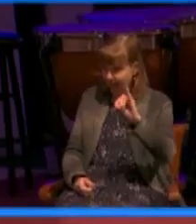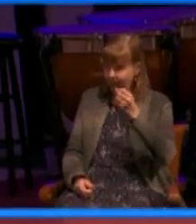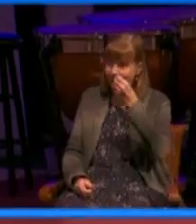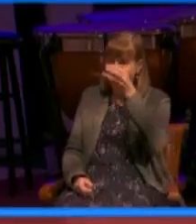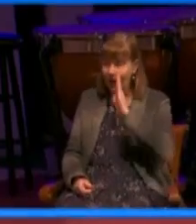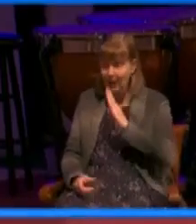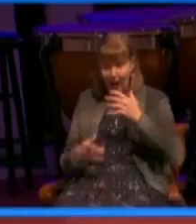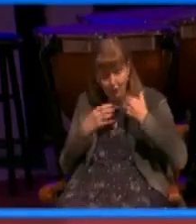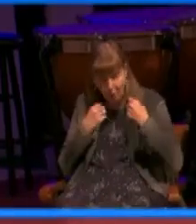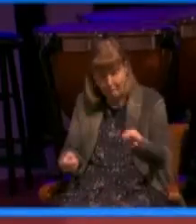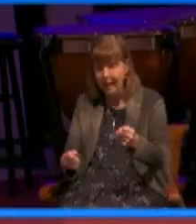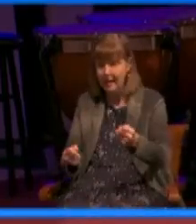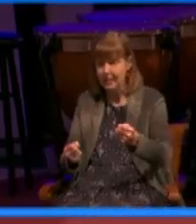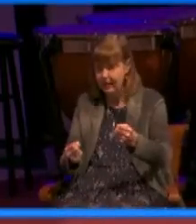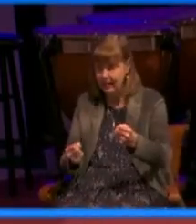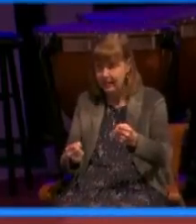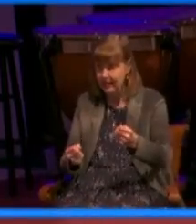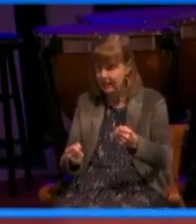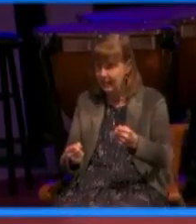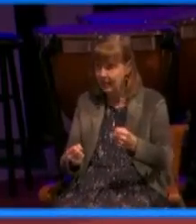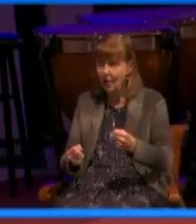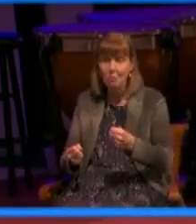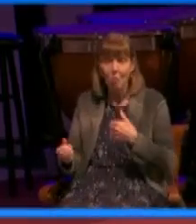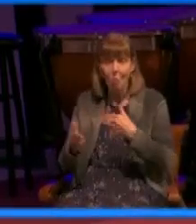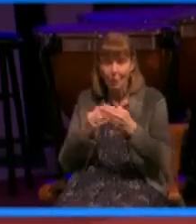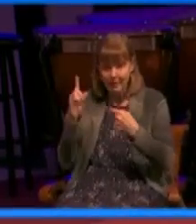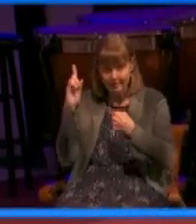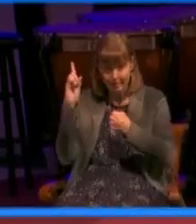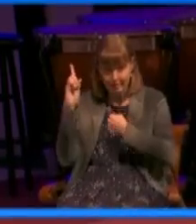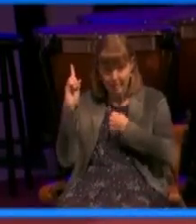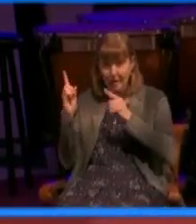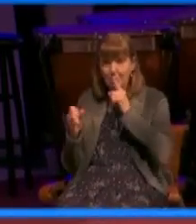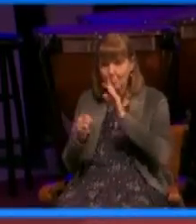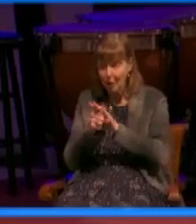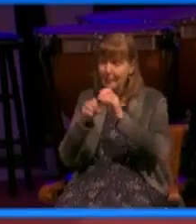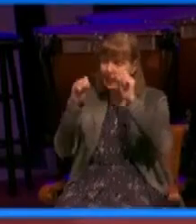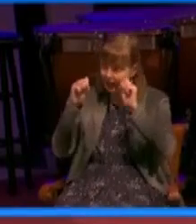promised to do. Might I for just a moment make an application to our lives?